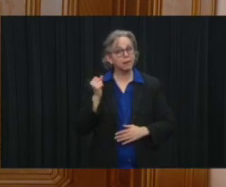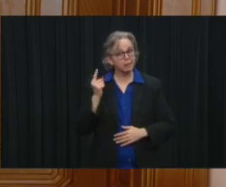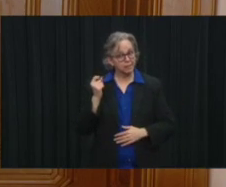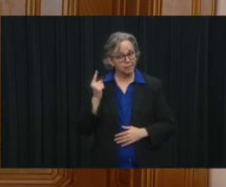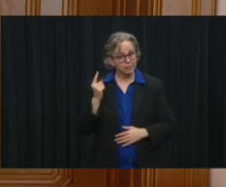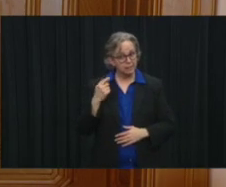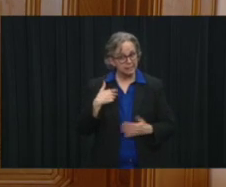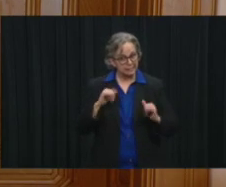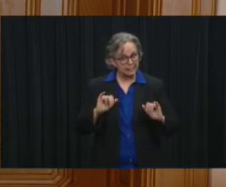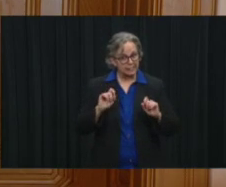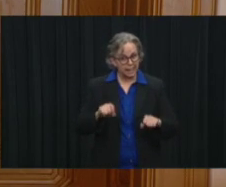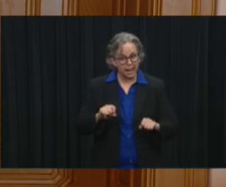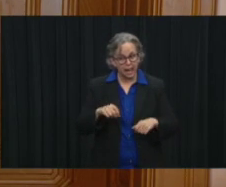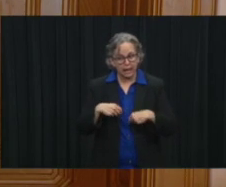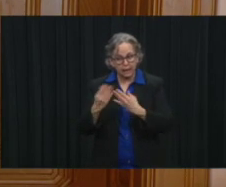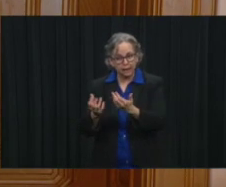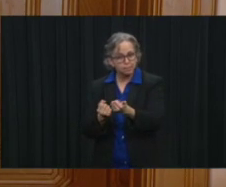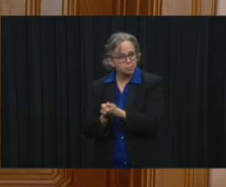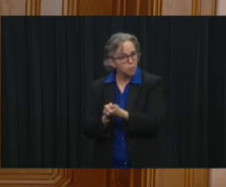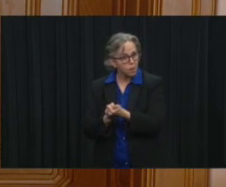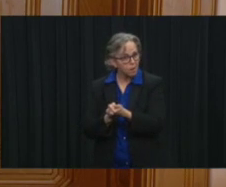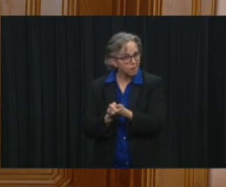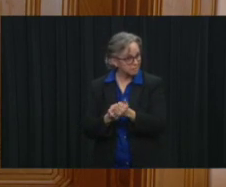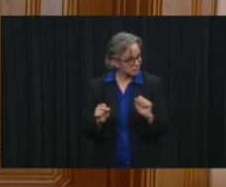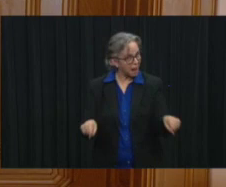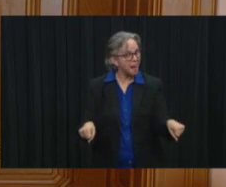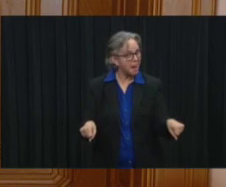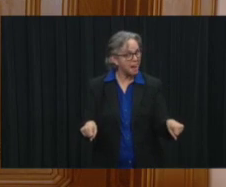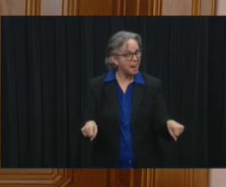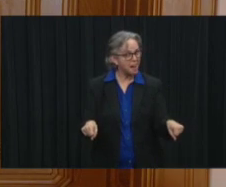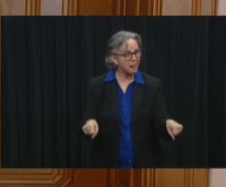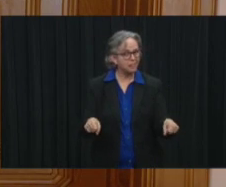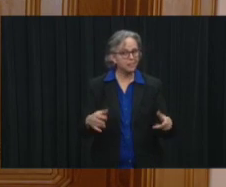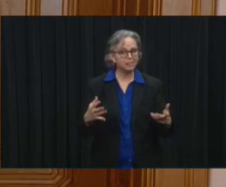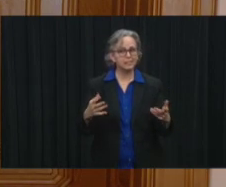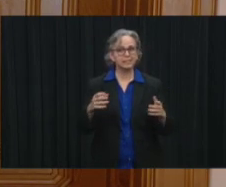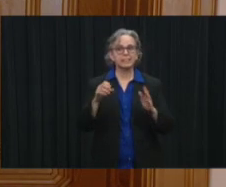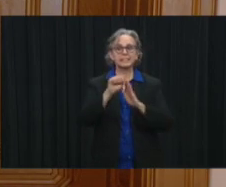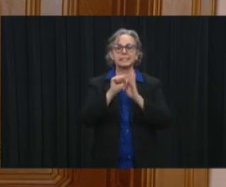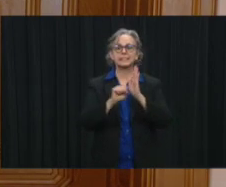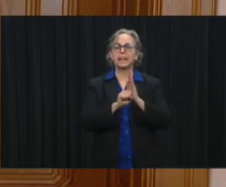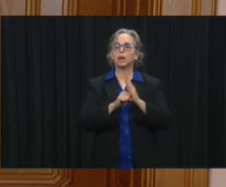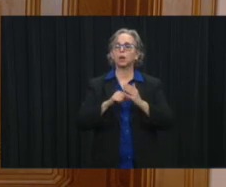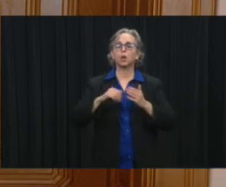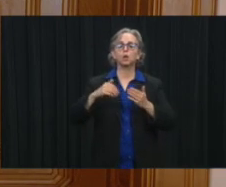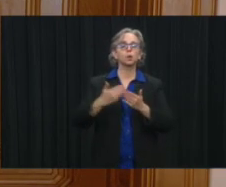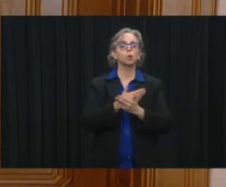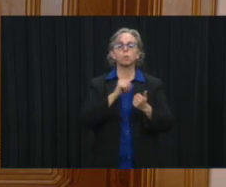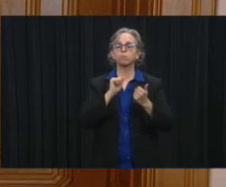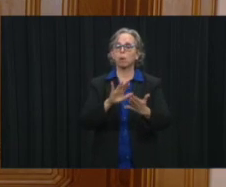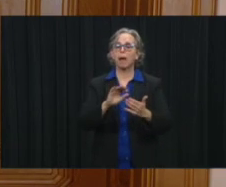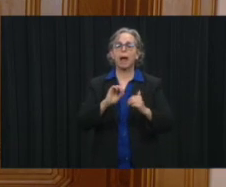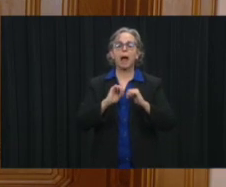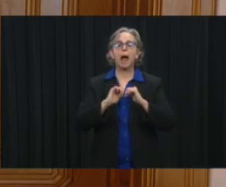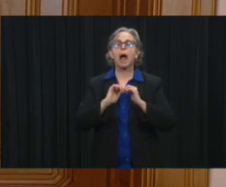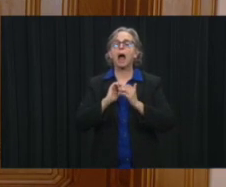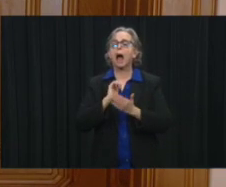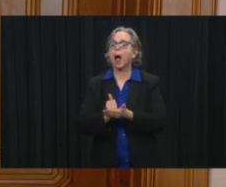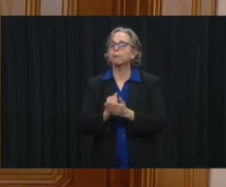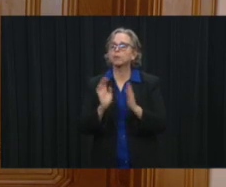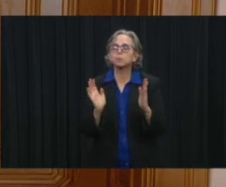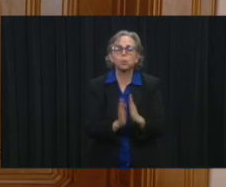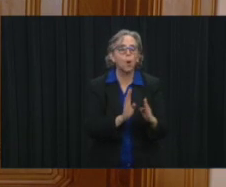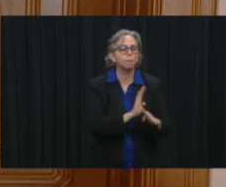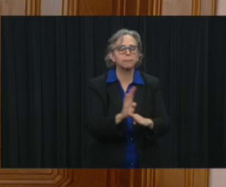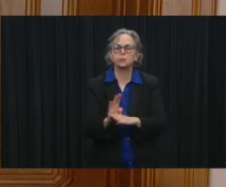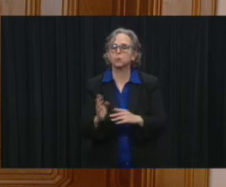them. Today, the state is launching an effort to try to help support these small businesses through a campaign that will encourage